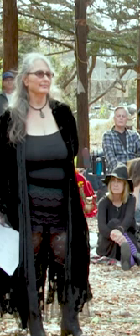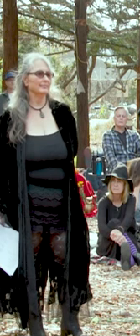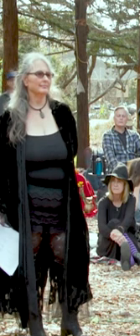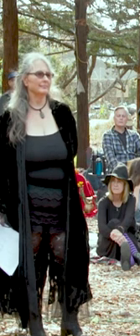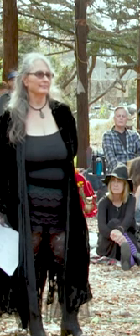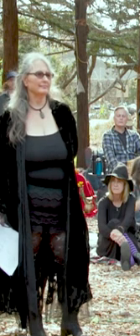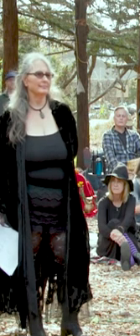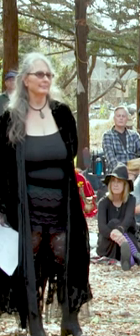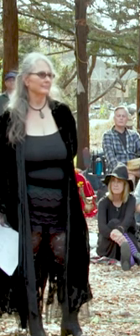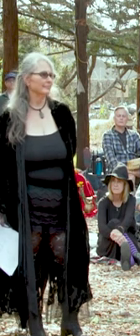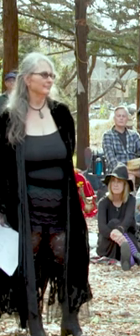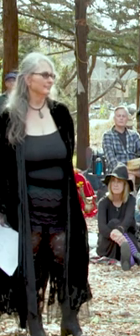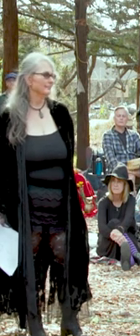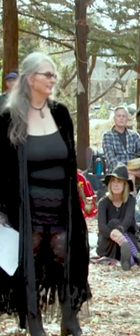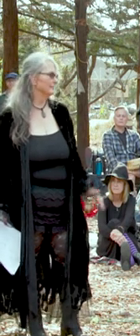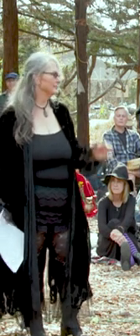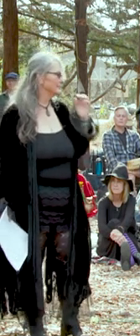Alicia Valdez Quesada,